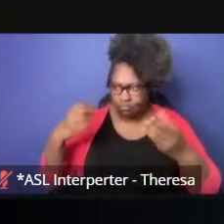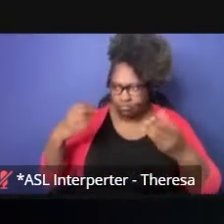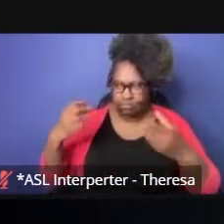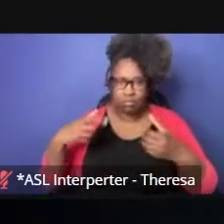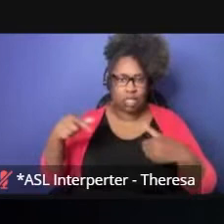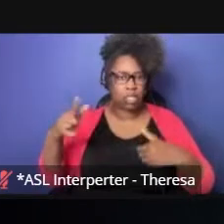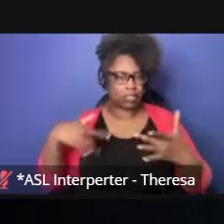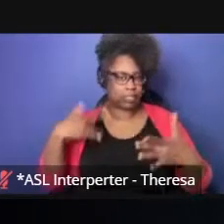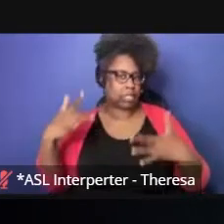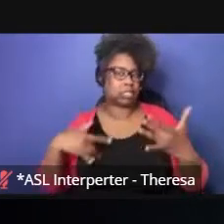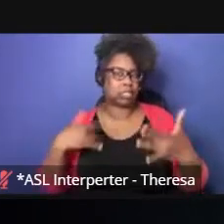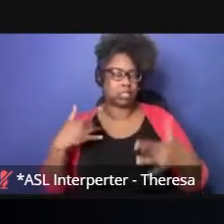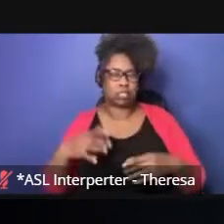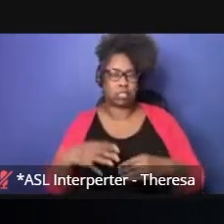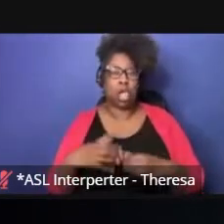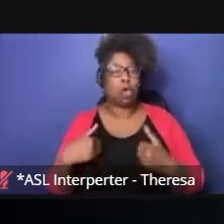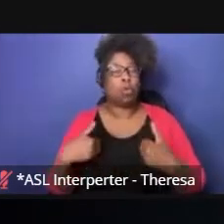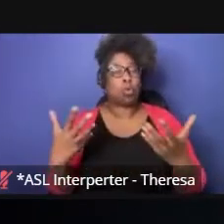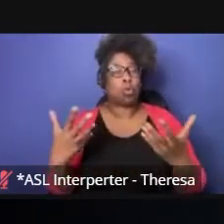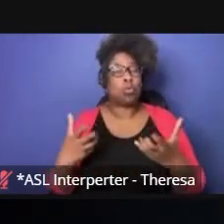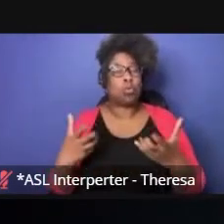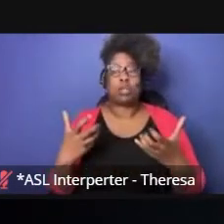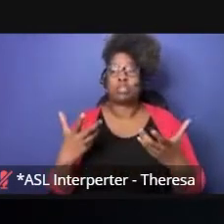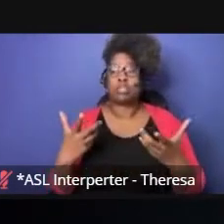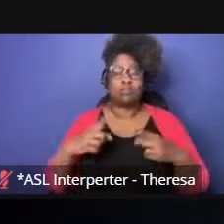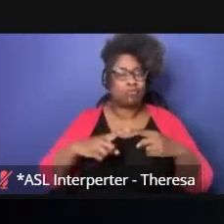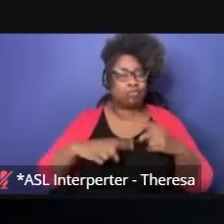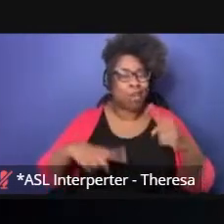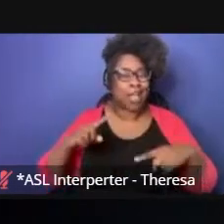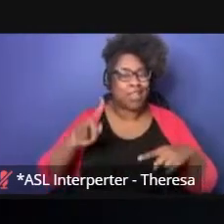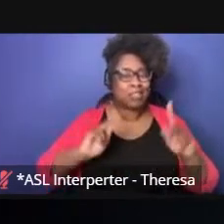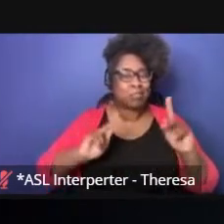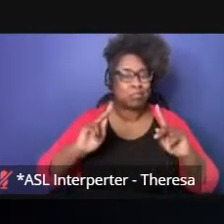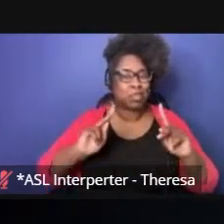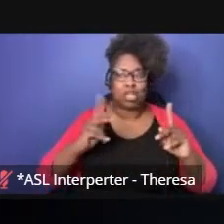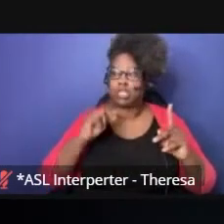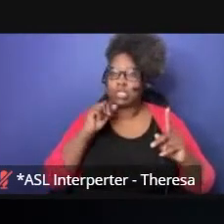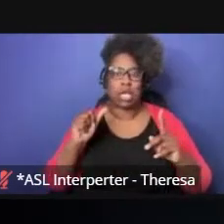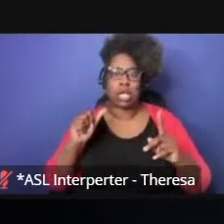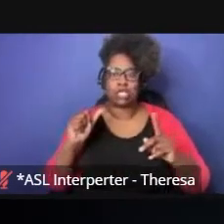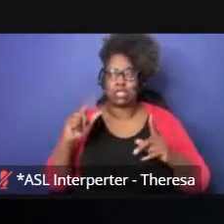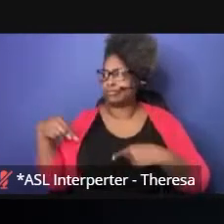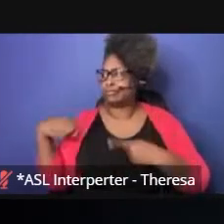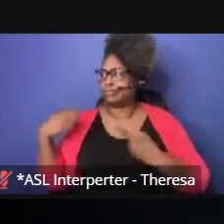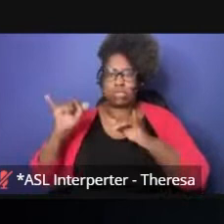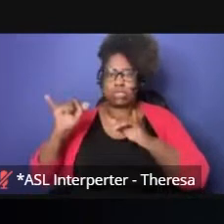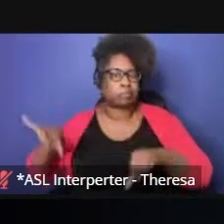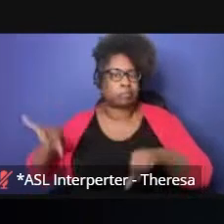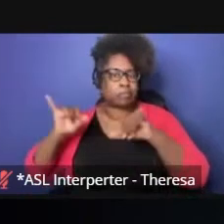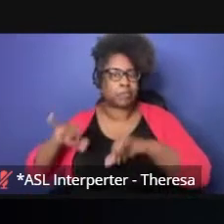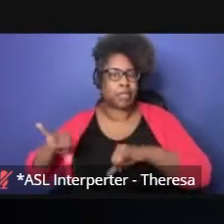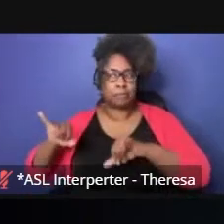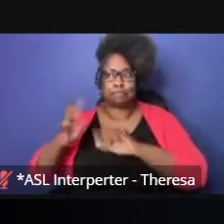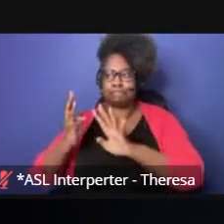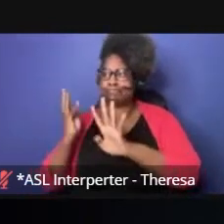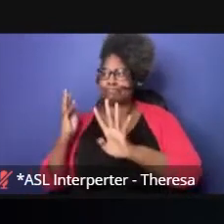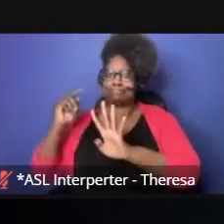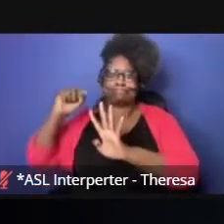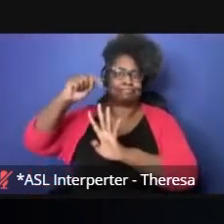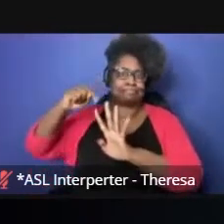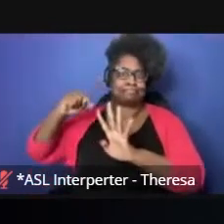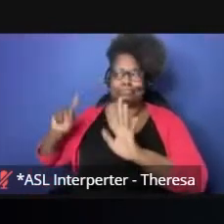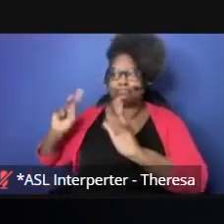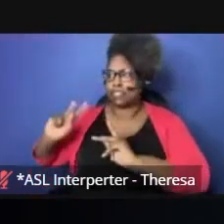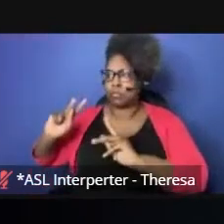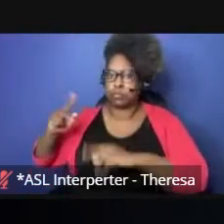a variety and not getting the same people that we always have show up for our calendar committees or PTA and all of